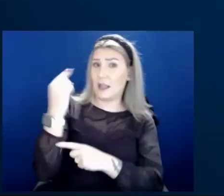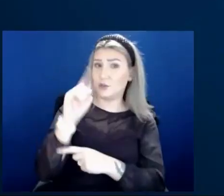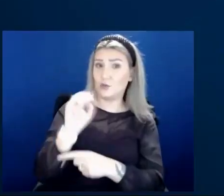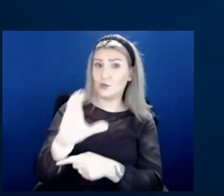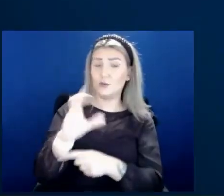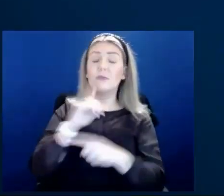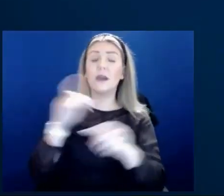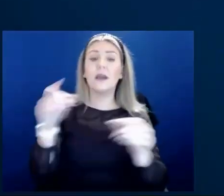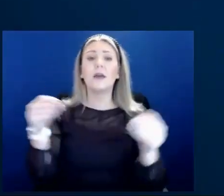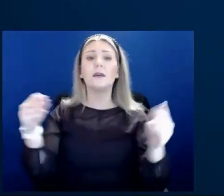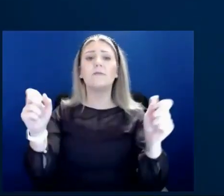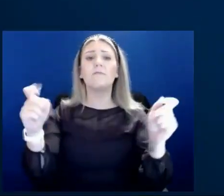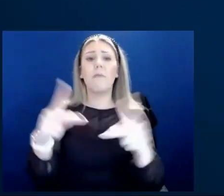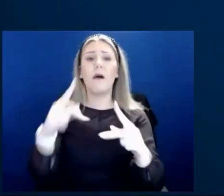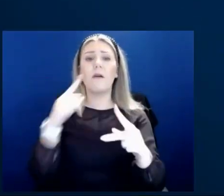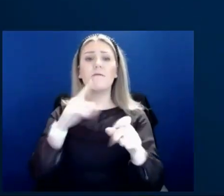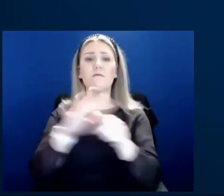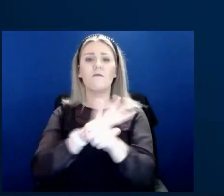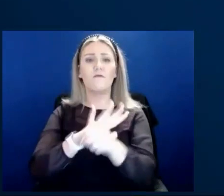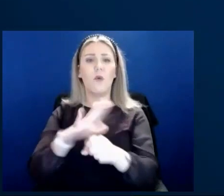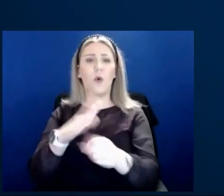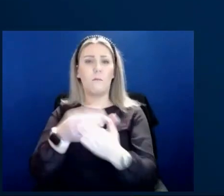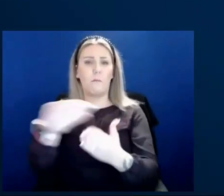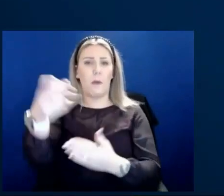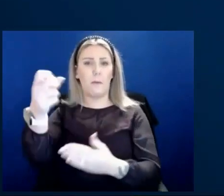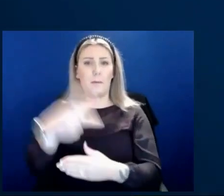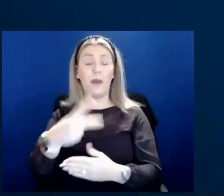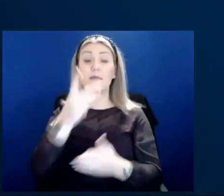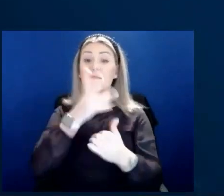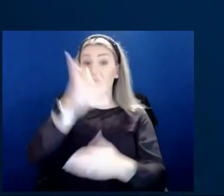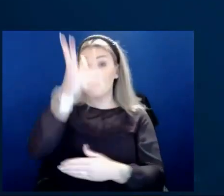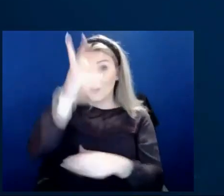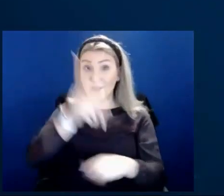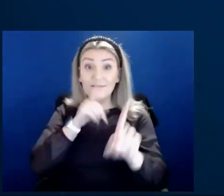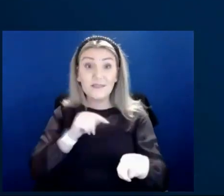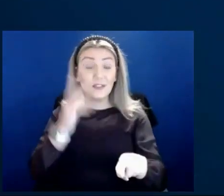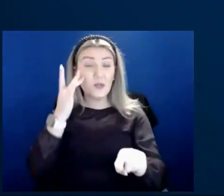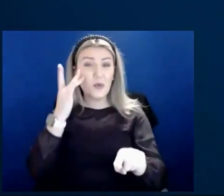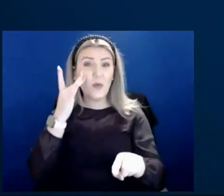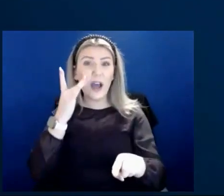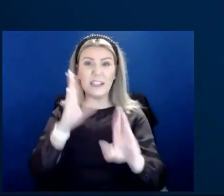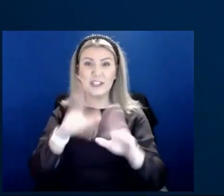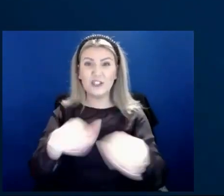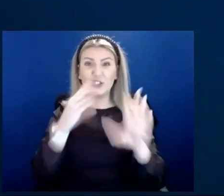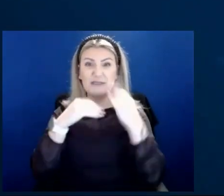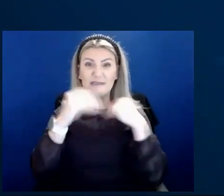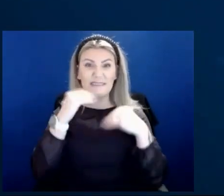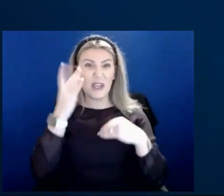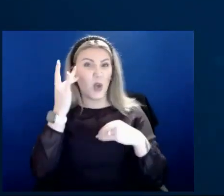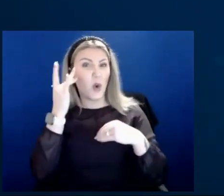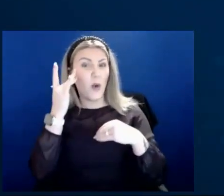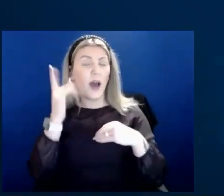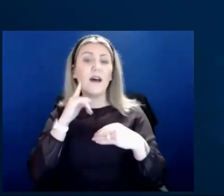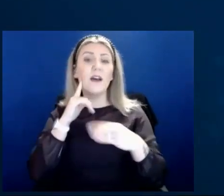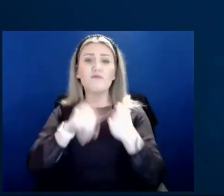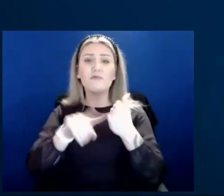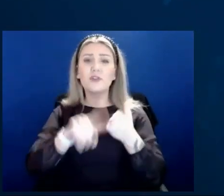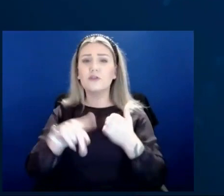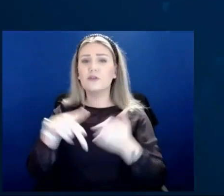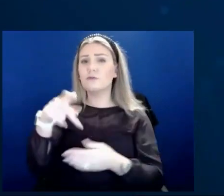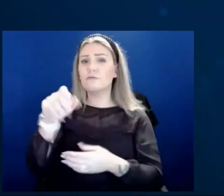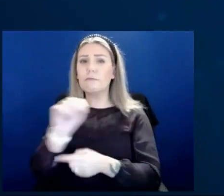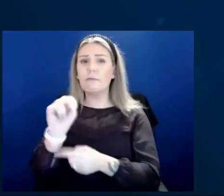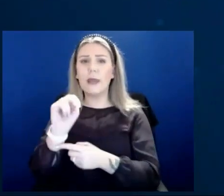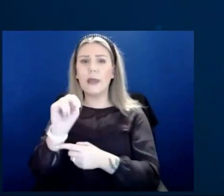refund. Parents, we finally have an answer to why our children eat the way they do. Researchers at Penn State say when kids are given a meal,